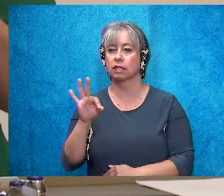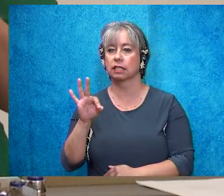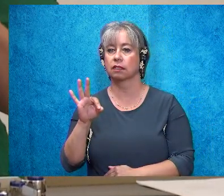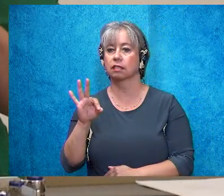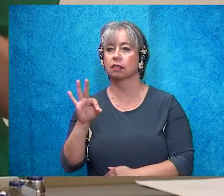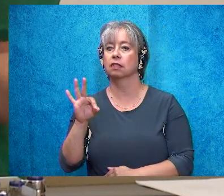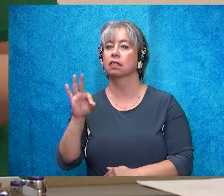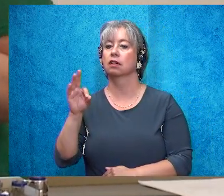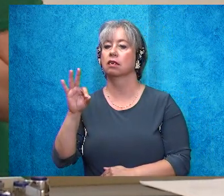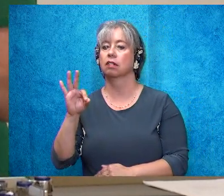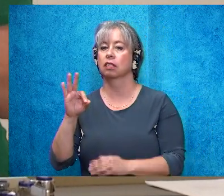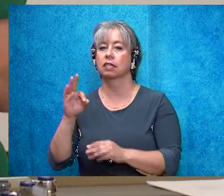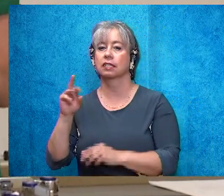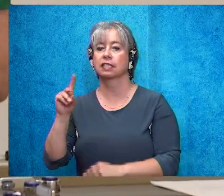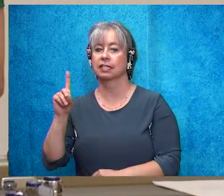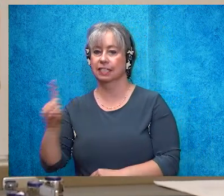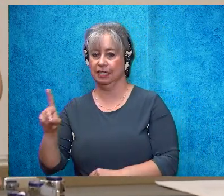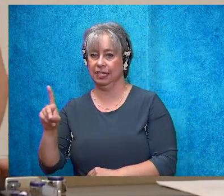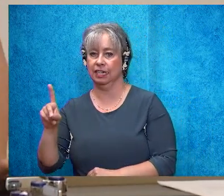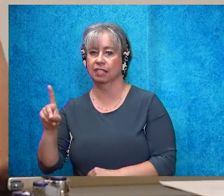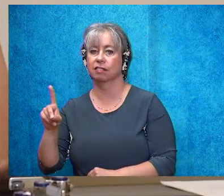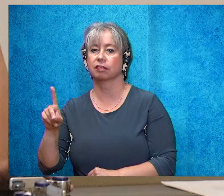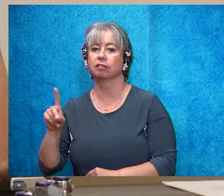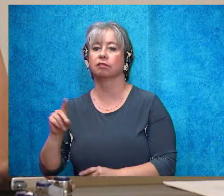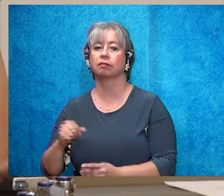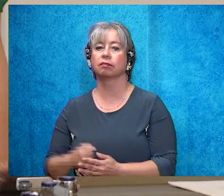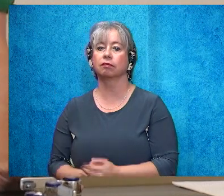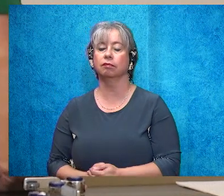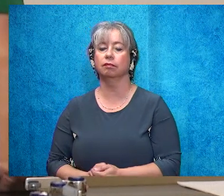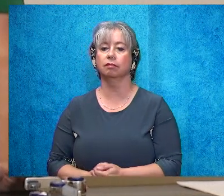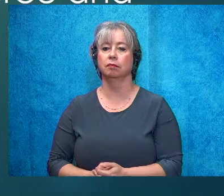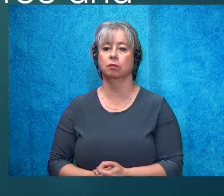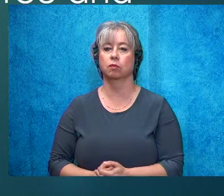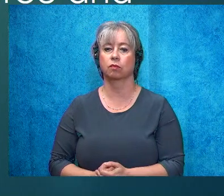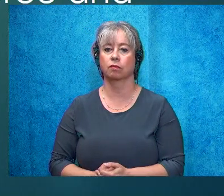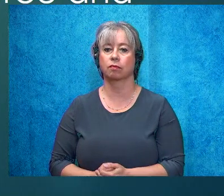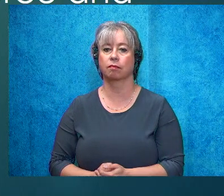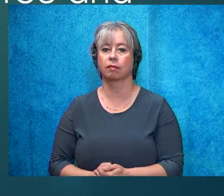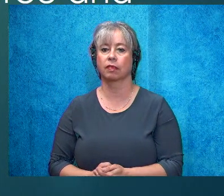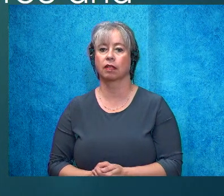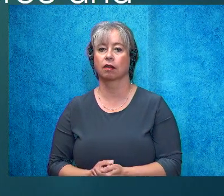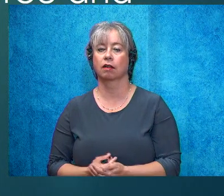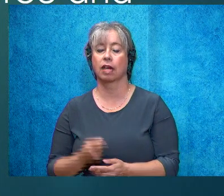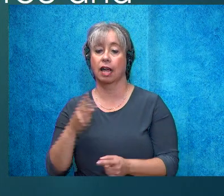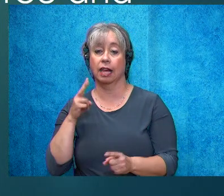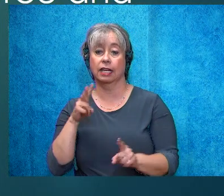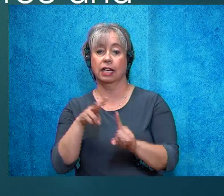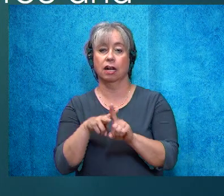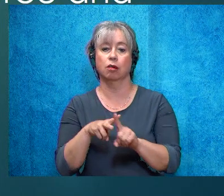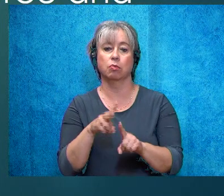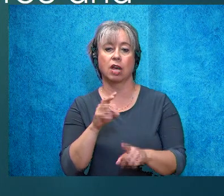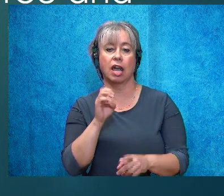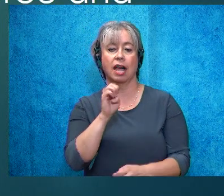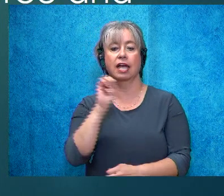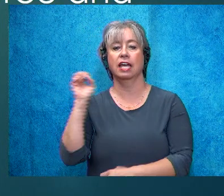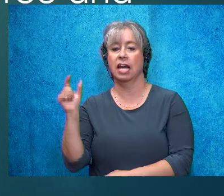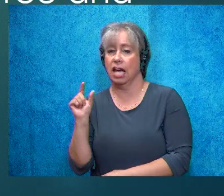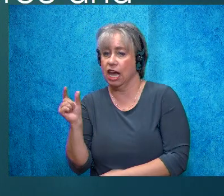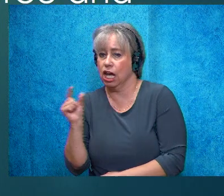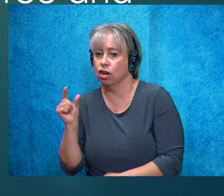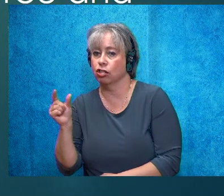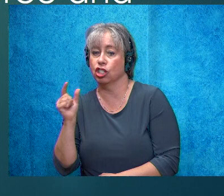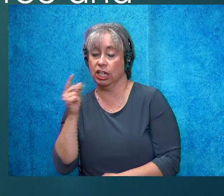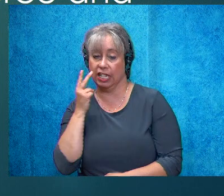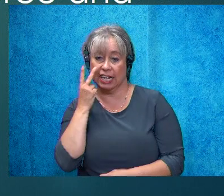for distance. So that means that I can put in energy and do work. And then I can actually see